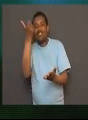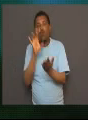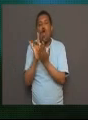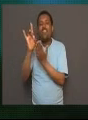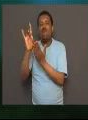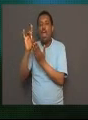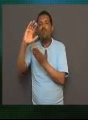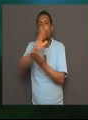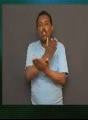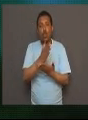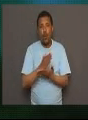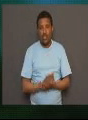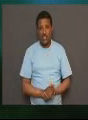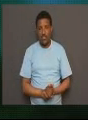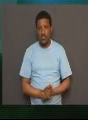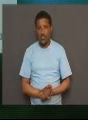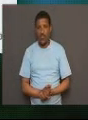quantifiable distributions.